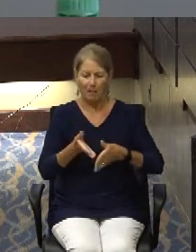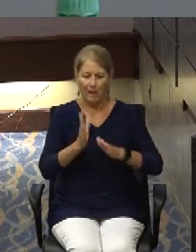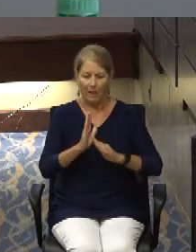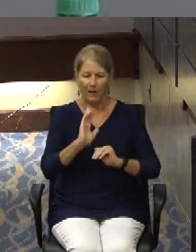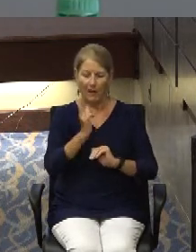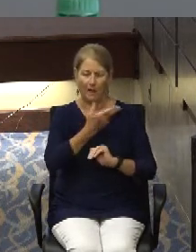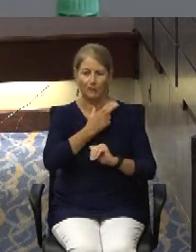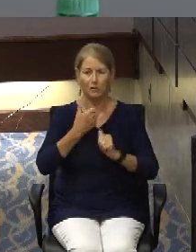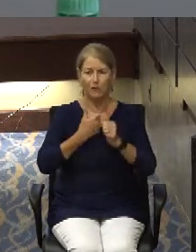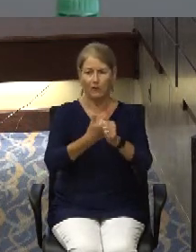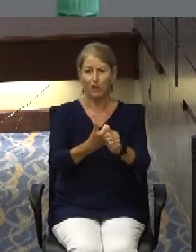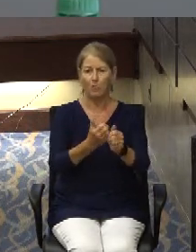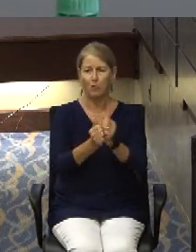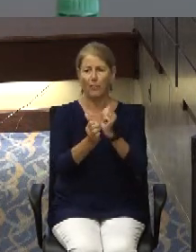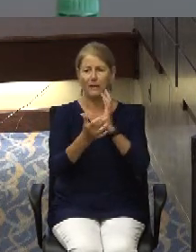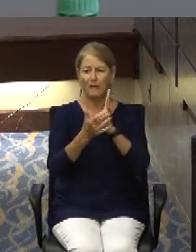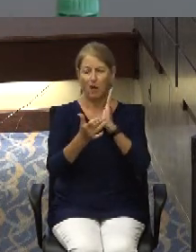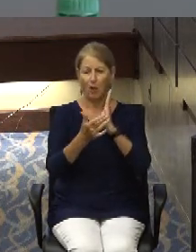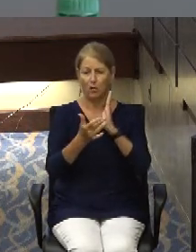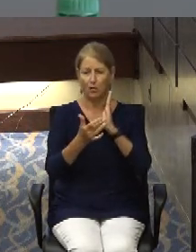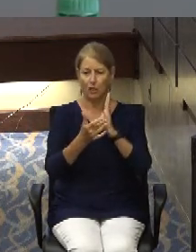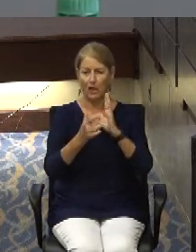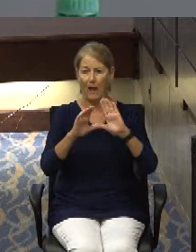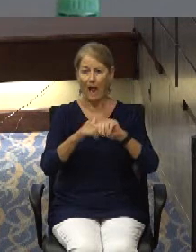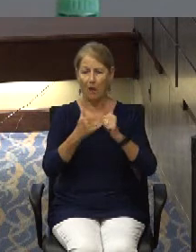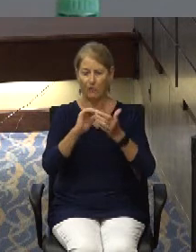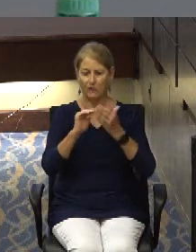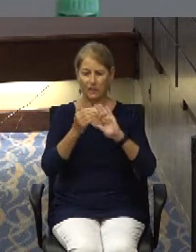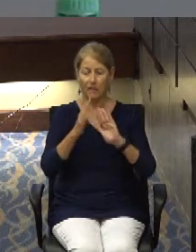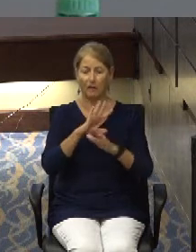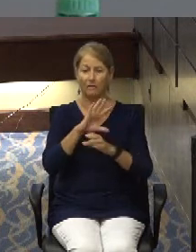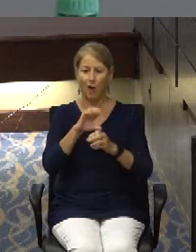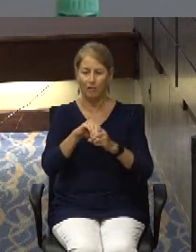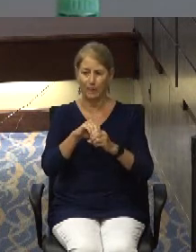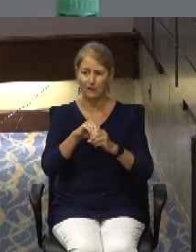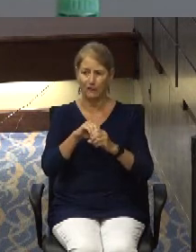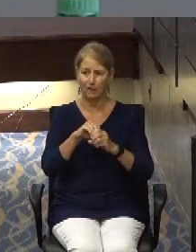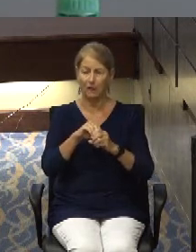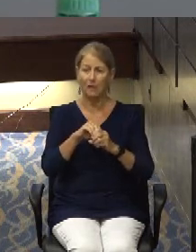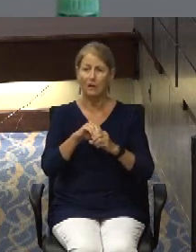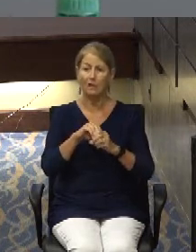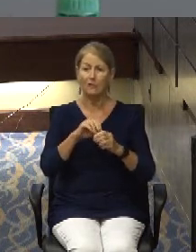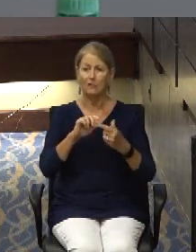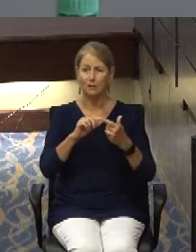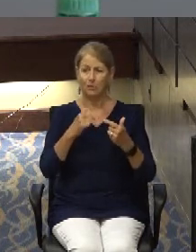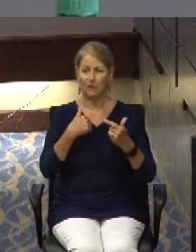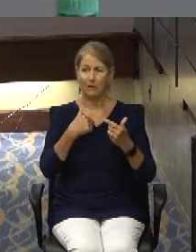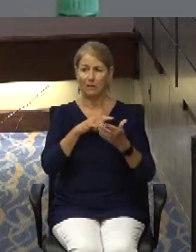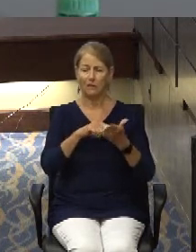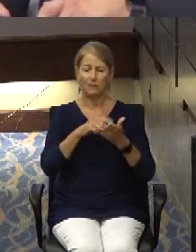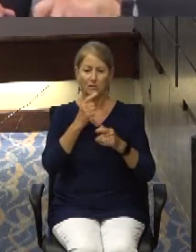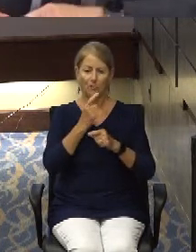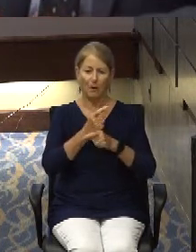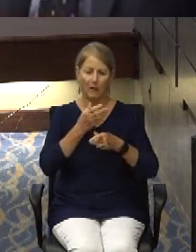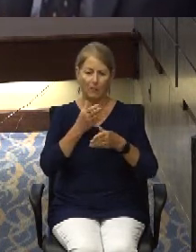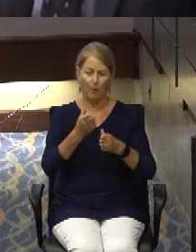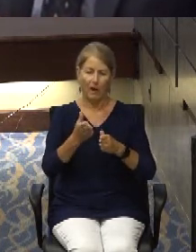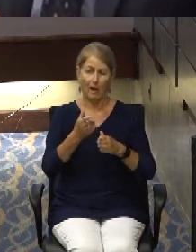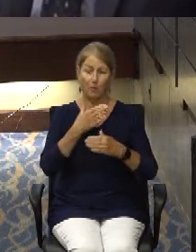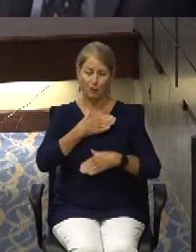catch up with technology and how the city is evolving. So this, to me, is going in the right direction. I appreciate it. Thank